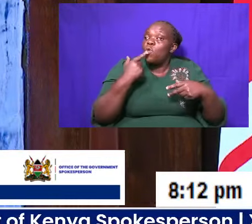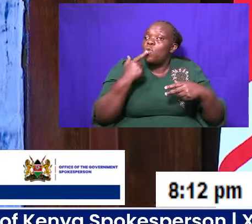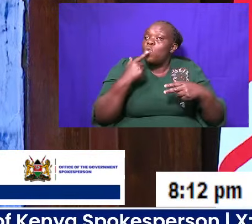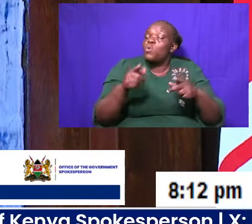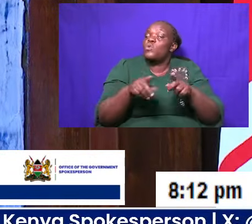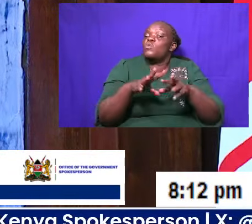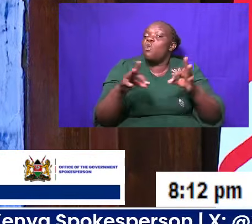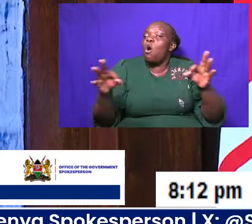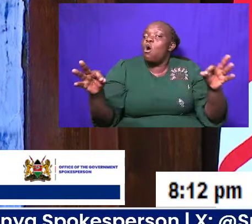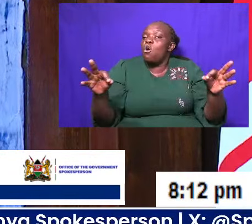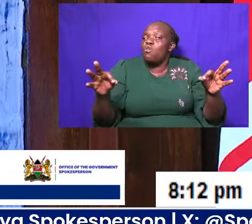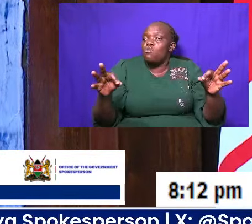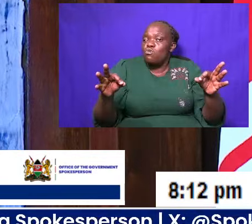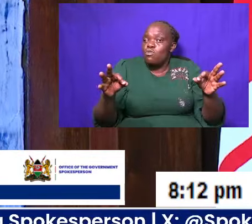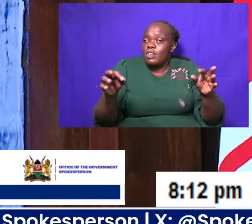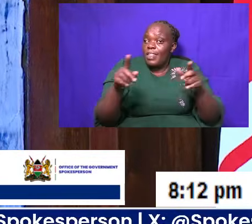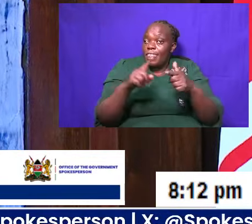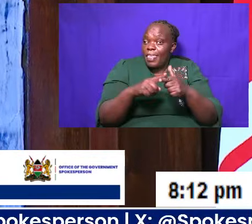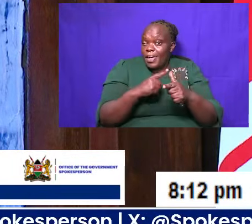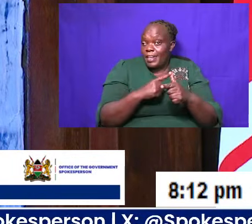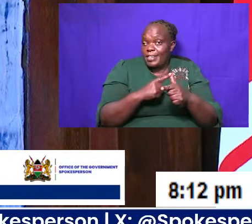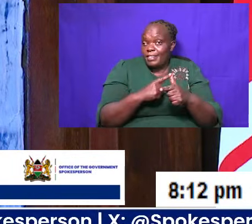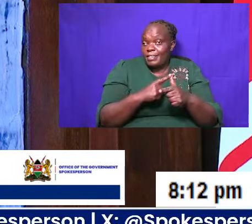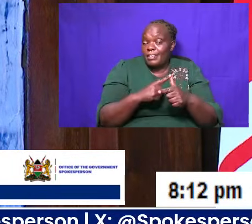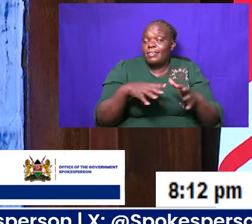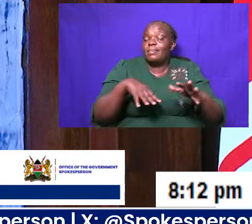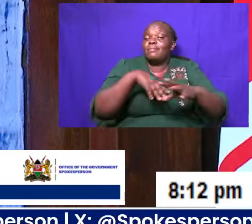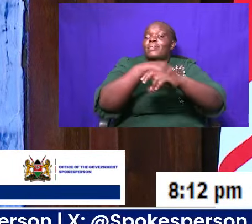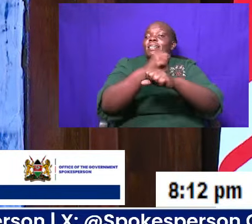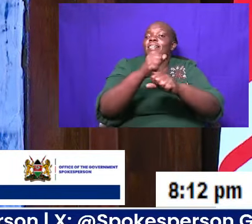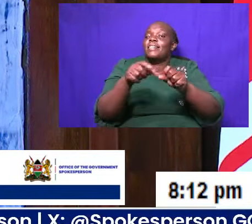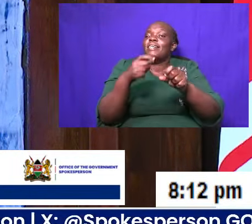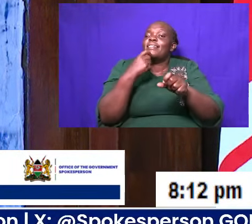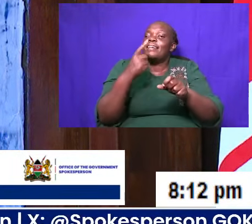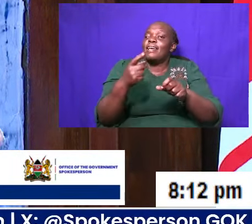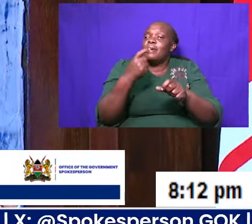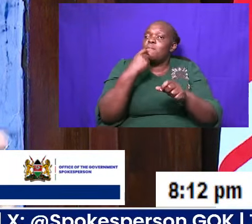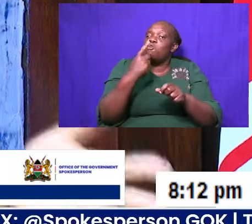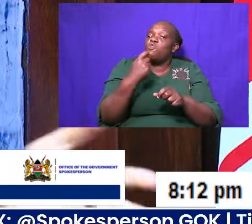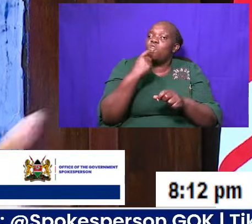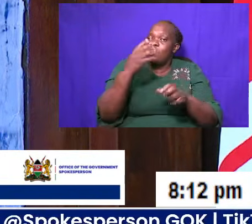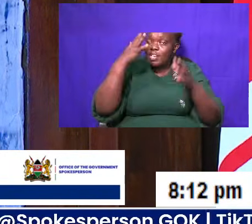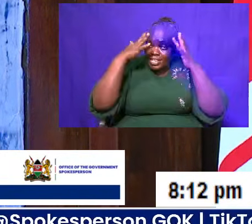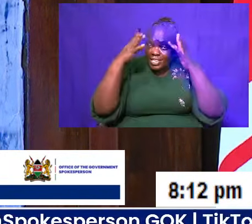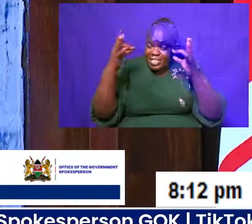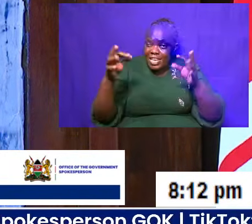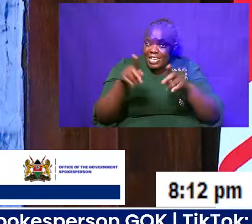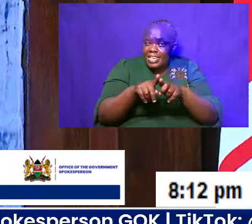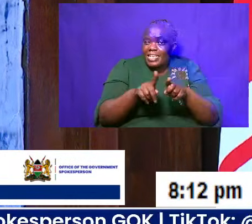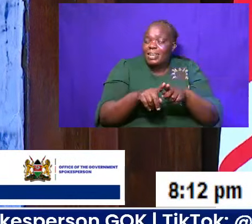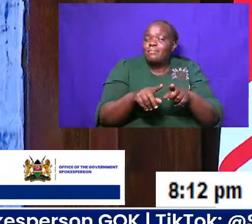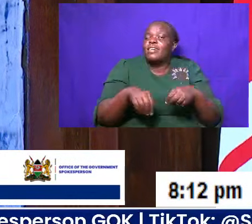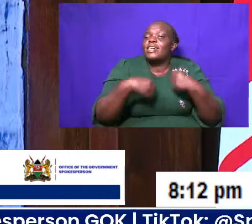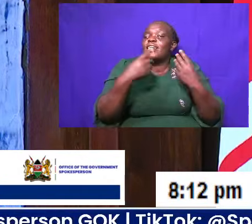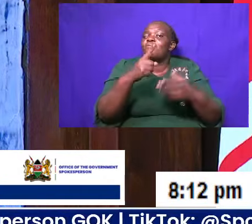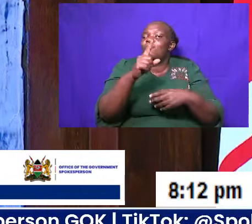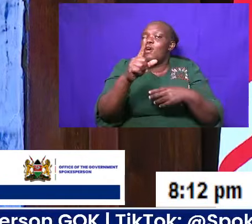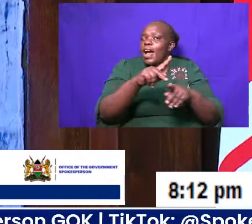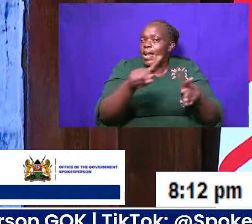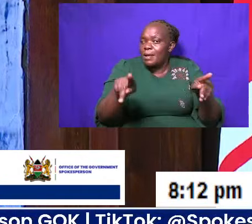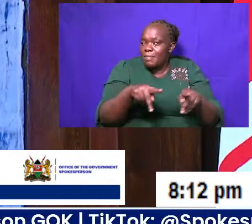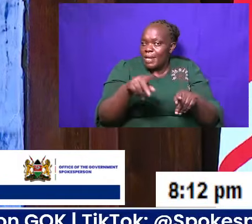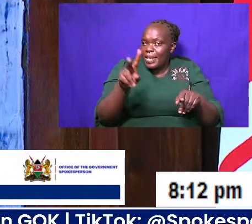the forest. And then the president then, President Moi, decided to settle them in one place called